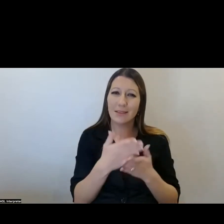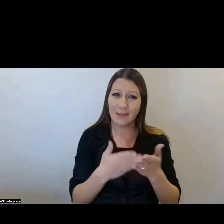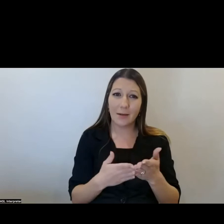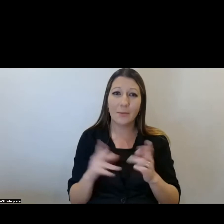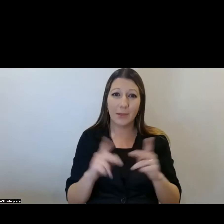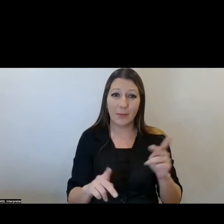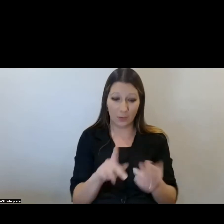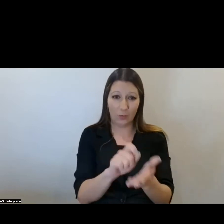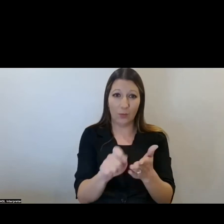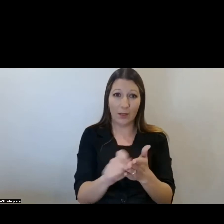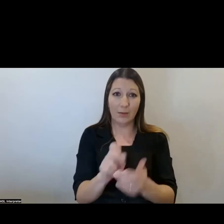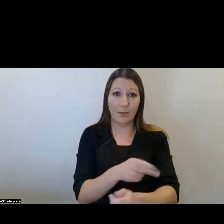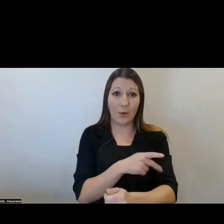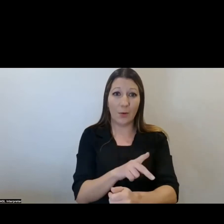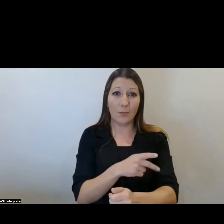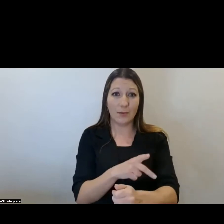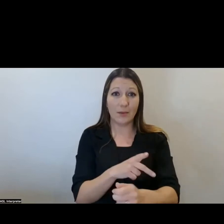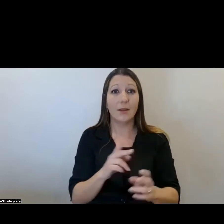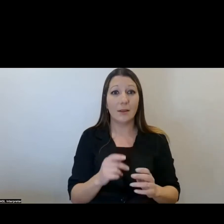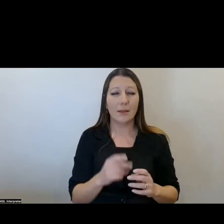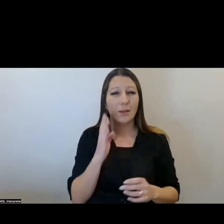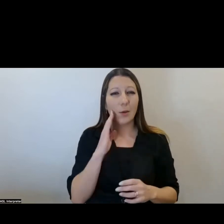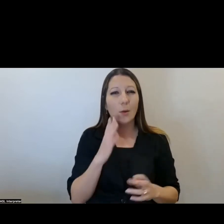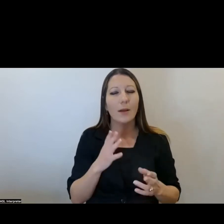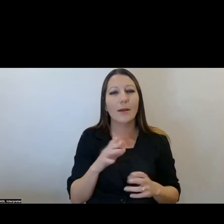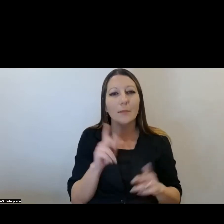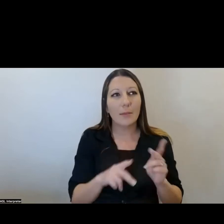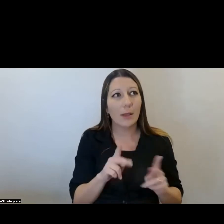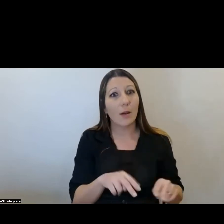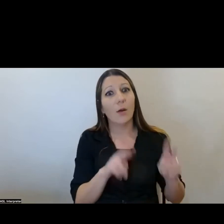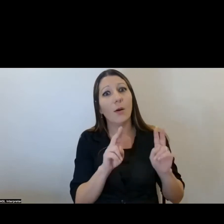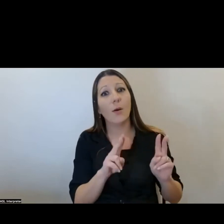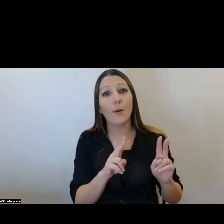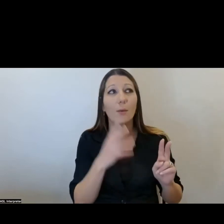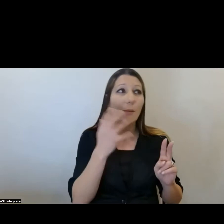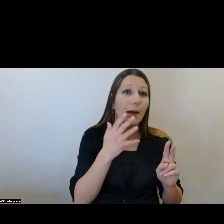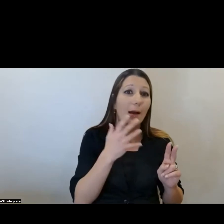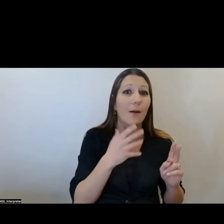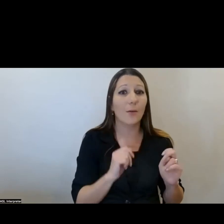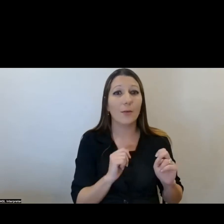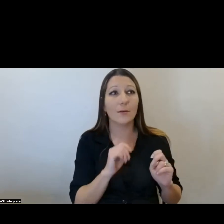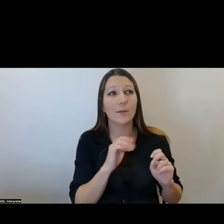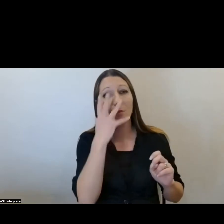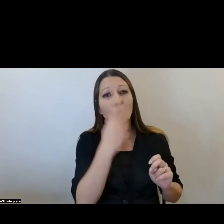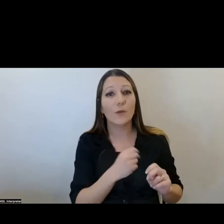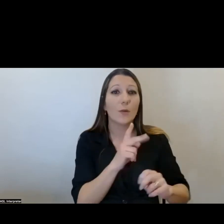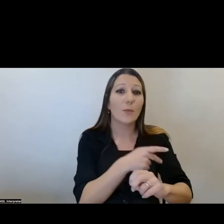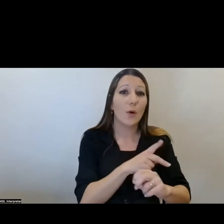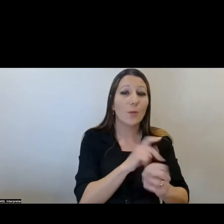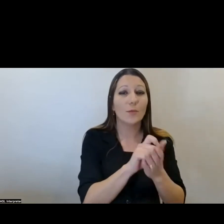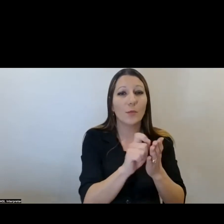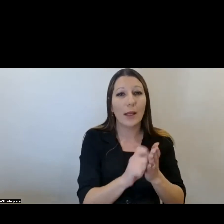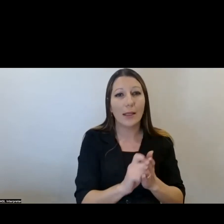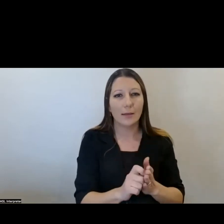for both psychiatric institution and in some cases suicide, and most significantly or most famously Sylvia Plath,